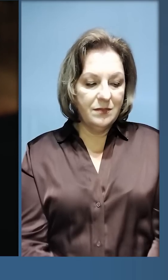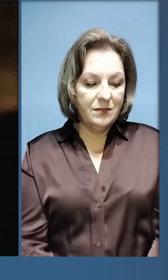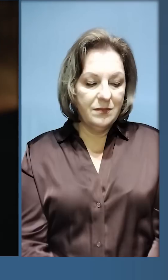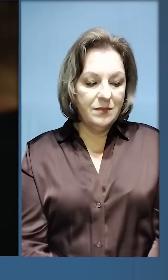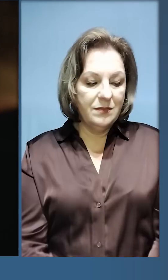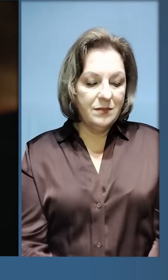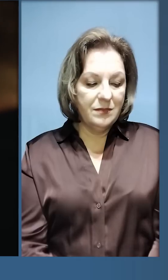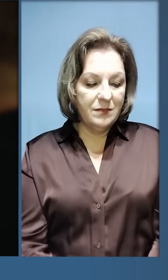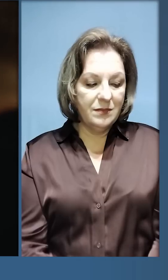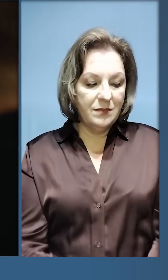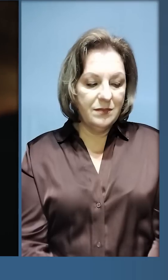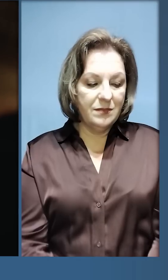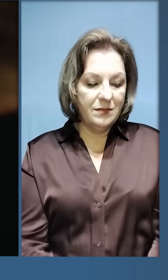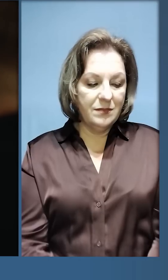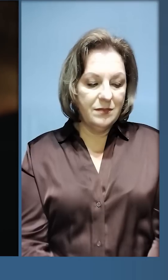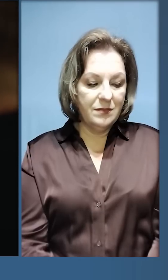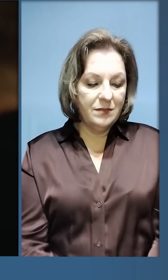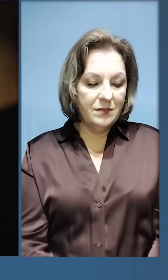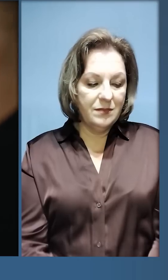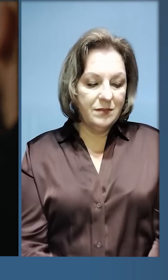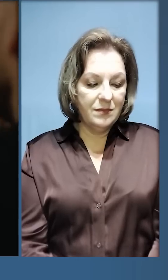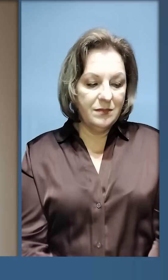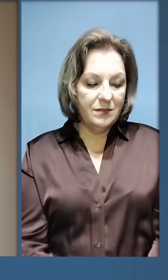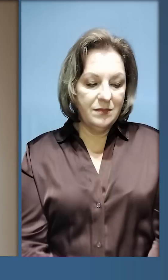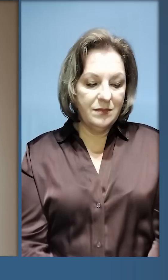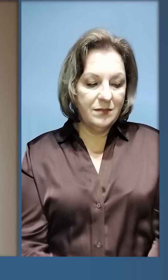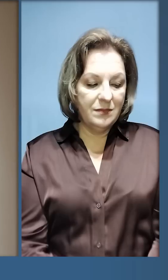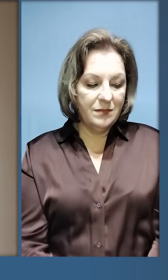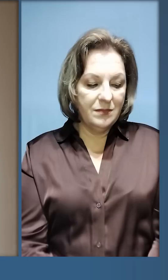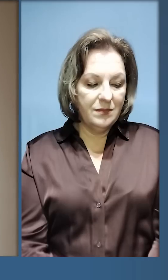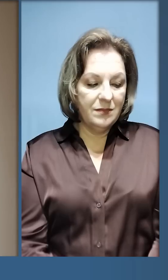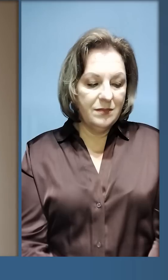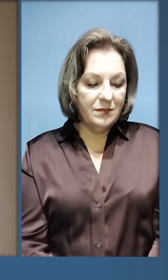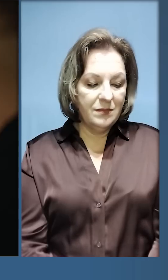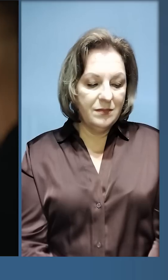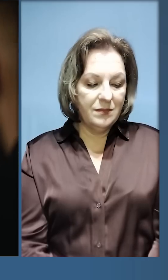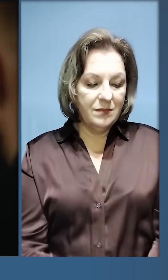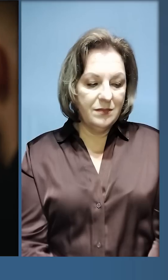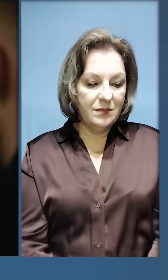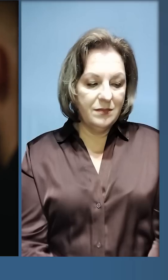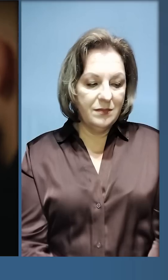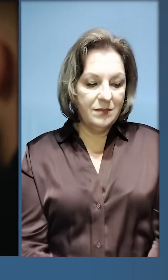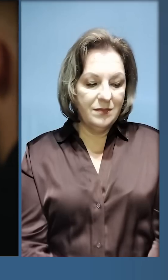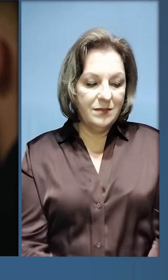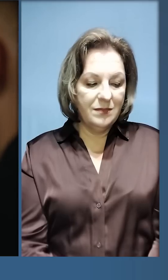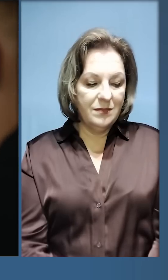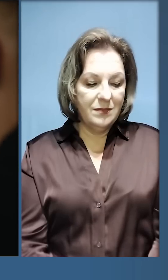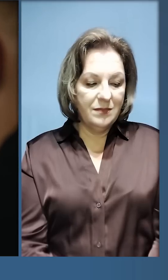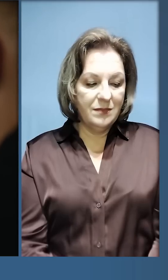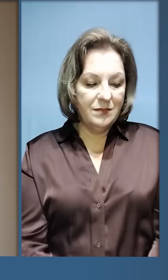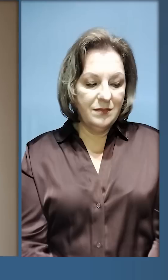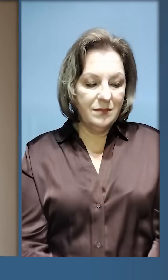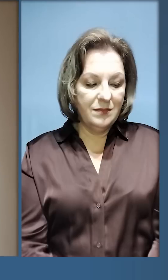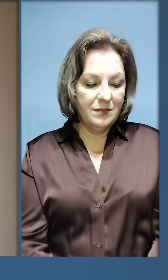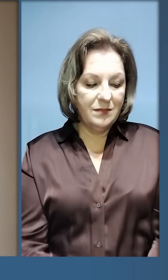who's leading the war also worked in comedy. Yeah, Zelensky is literally as funny as hell. When you were a kid, did you watch what he did on